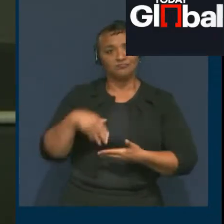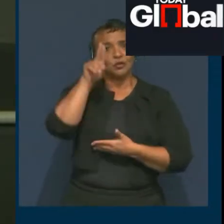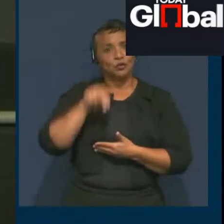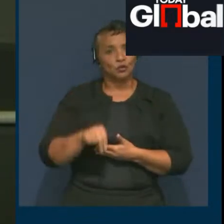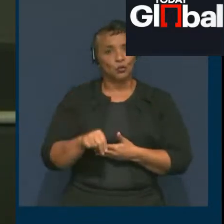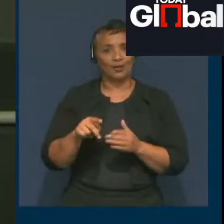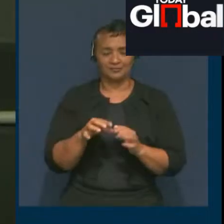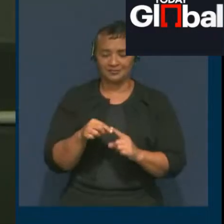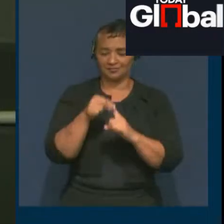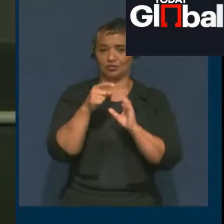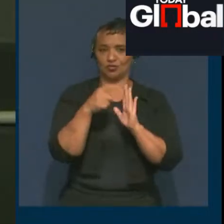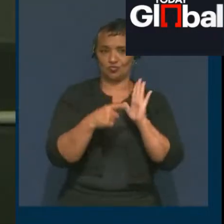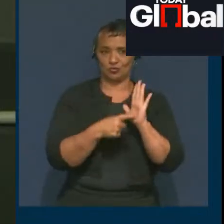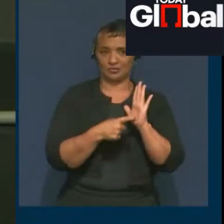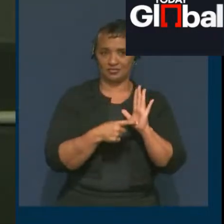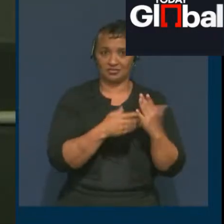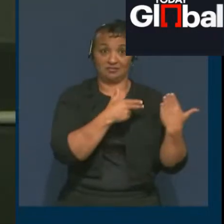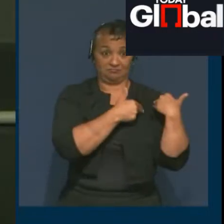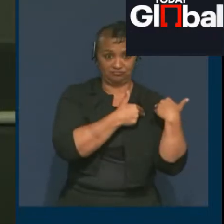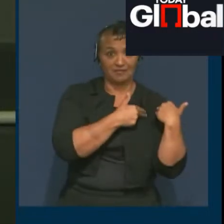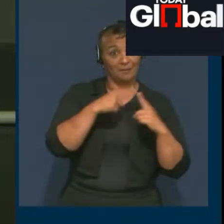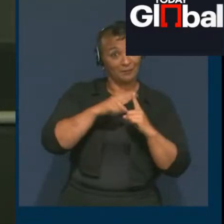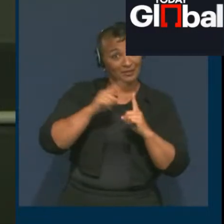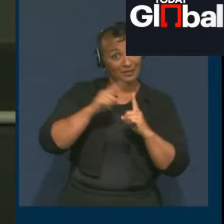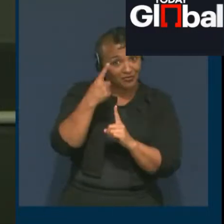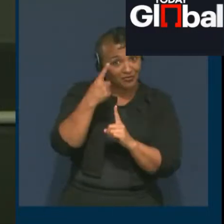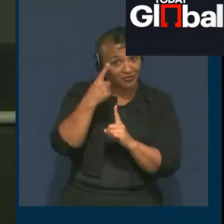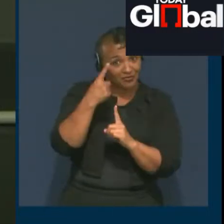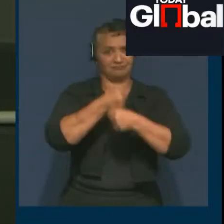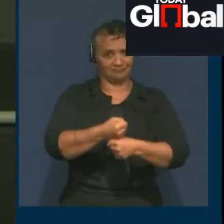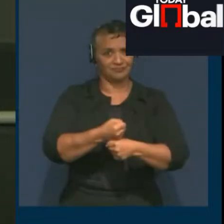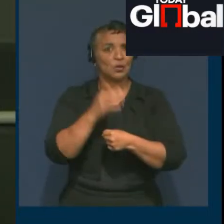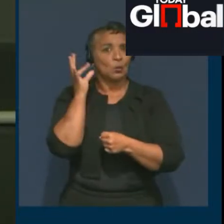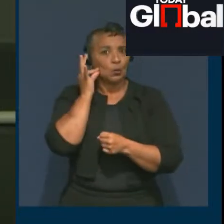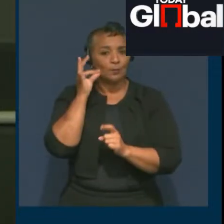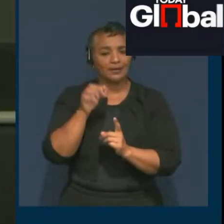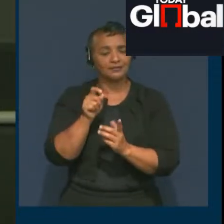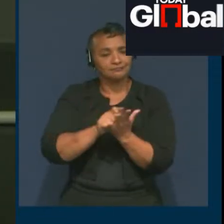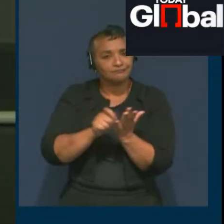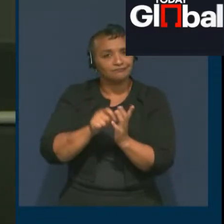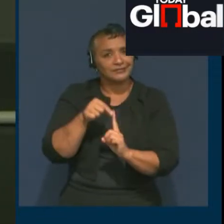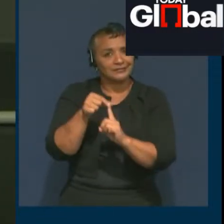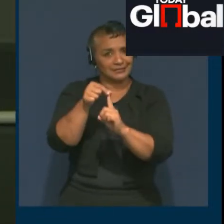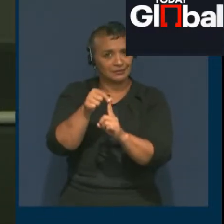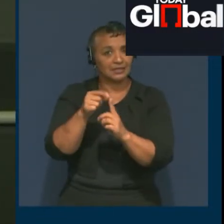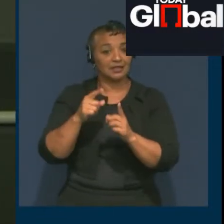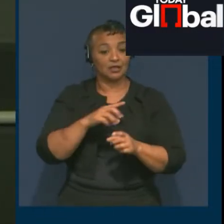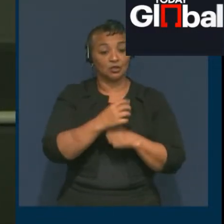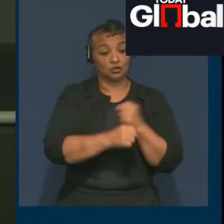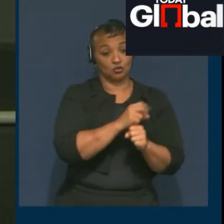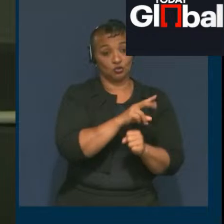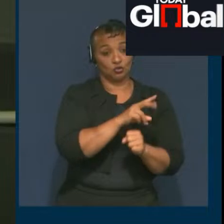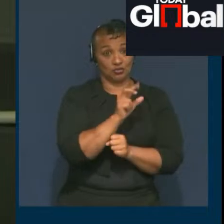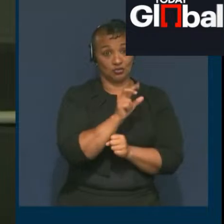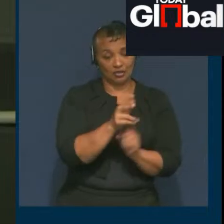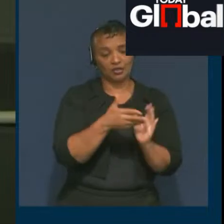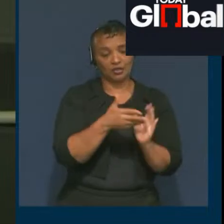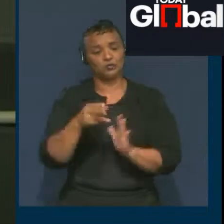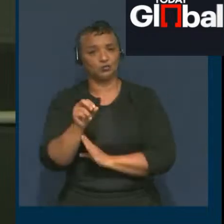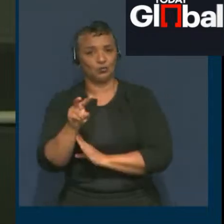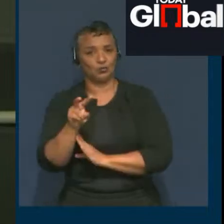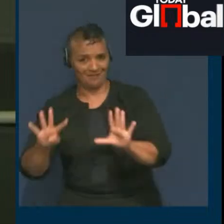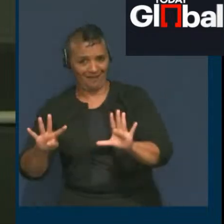Procedures mandate and the first woman to serve as Special Rapporteur on Disability during the period 2003 through 2009. Her